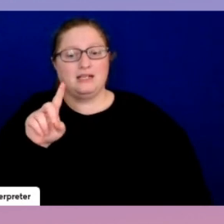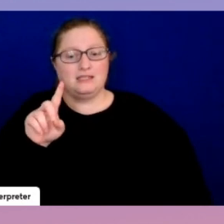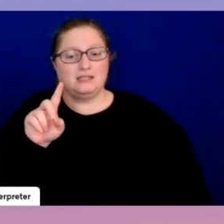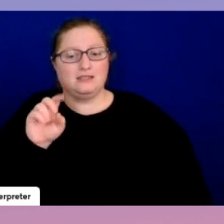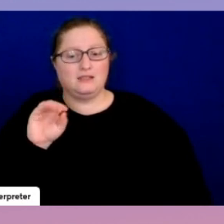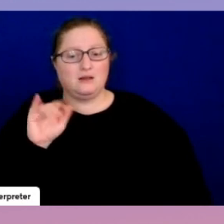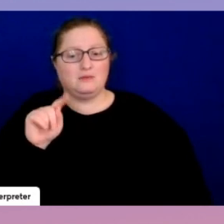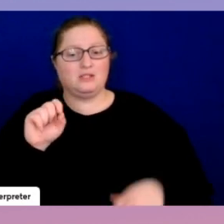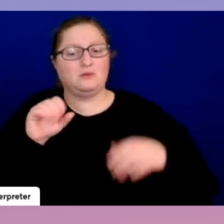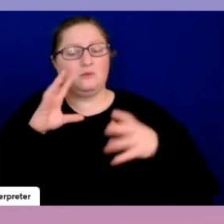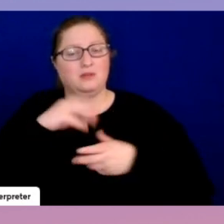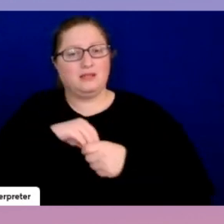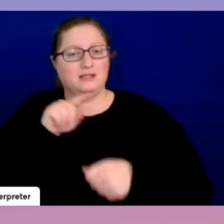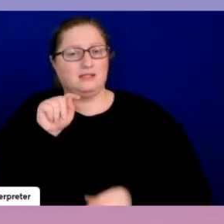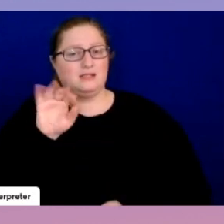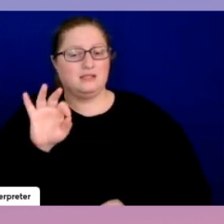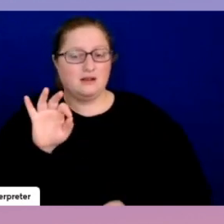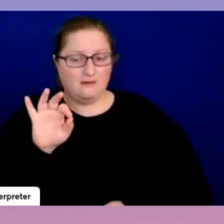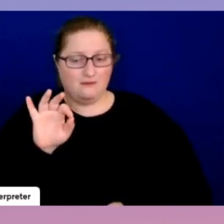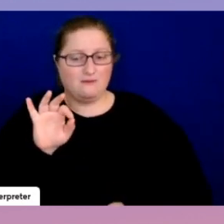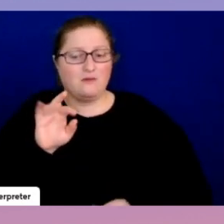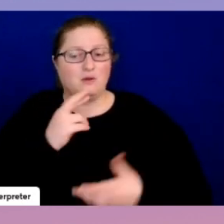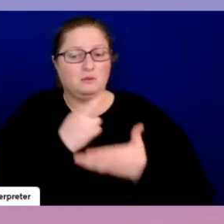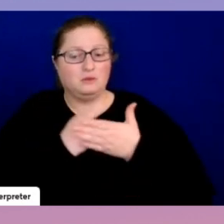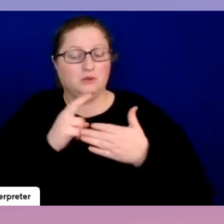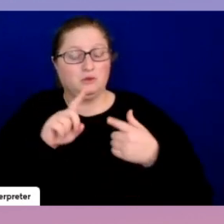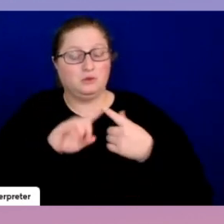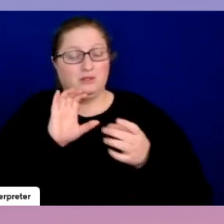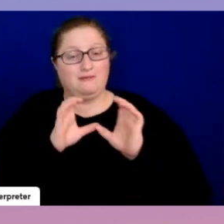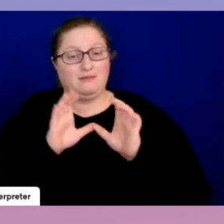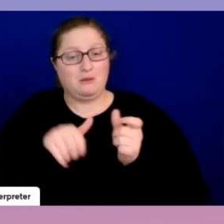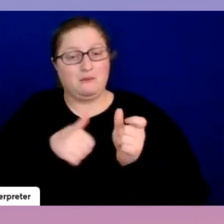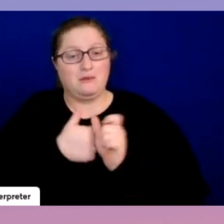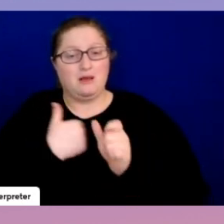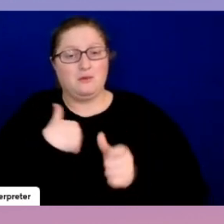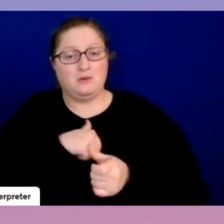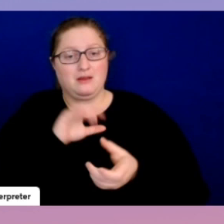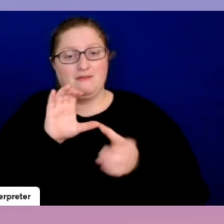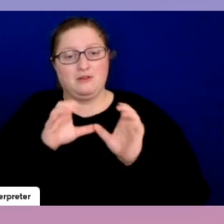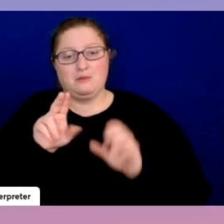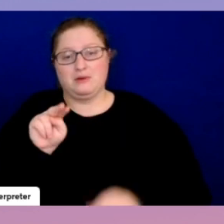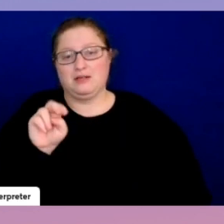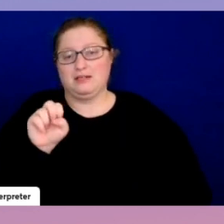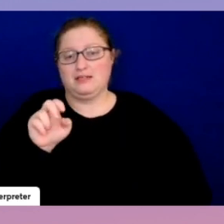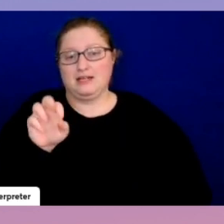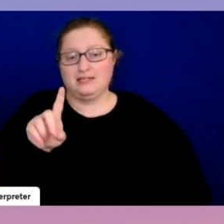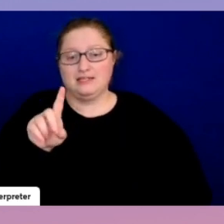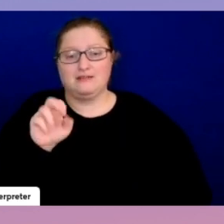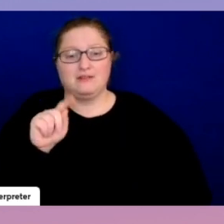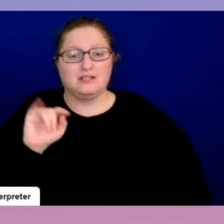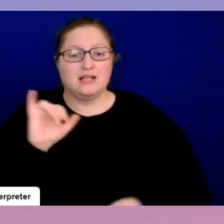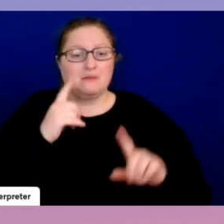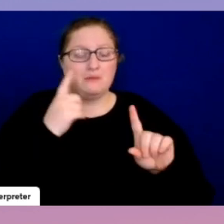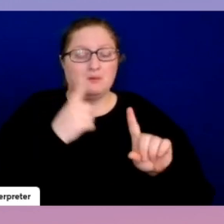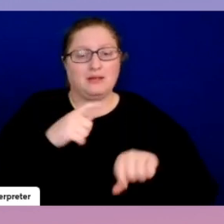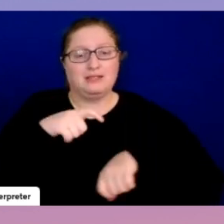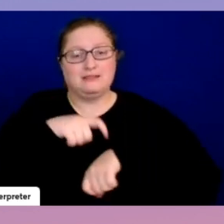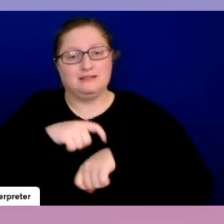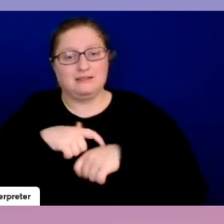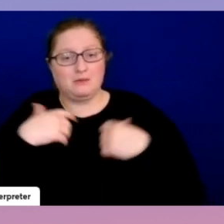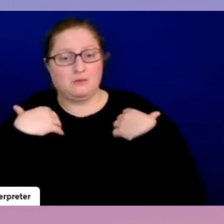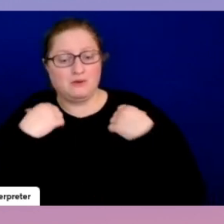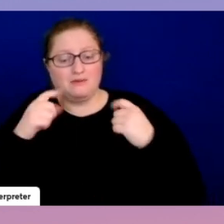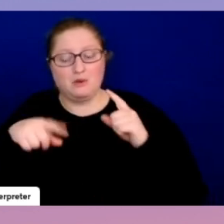So in this case, to configure backups, we configure nested fields like point-in-time recovery, when to start